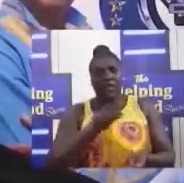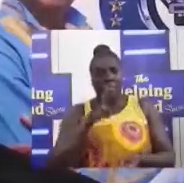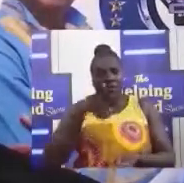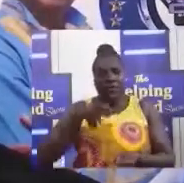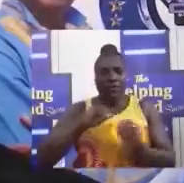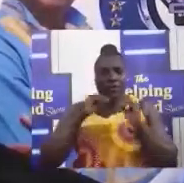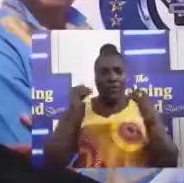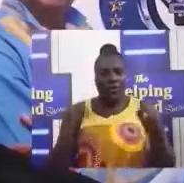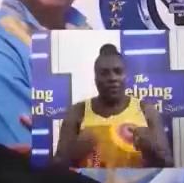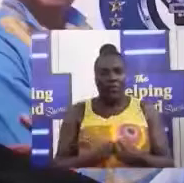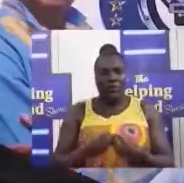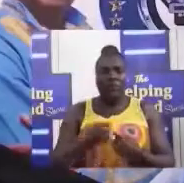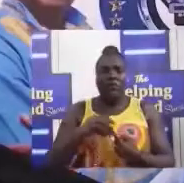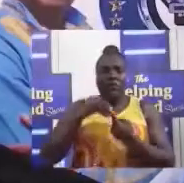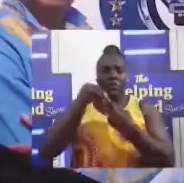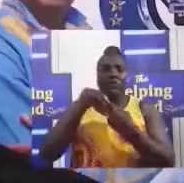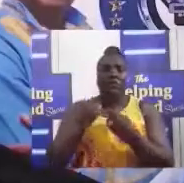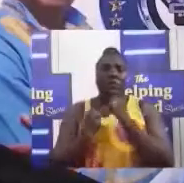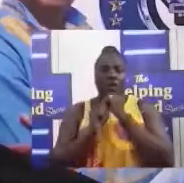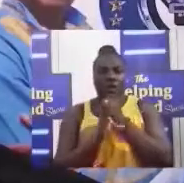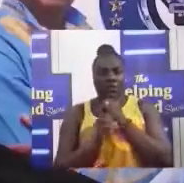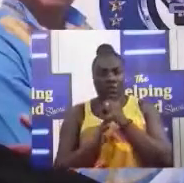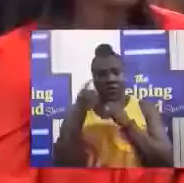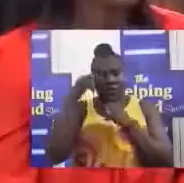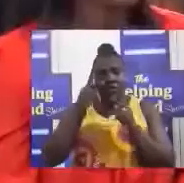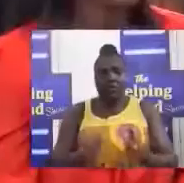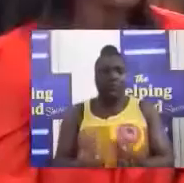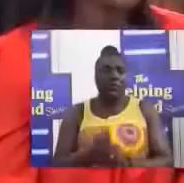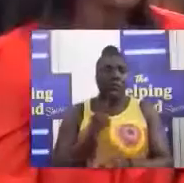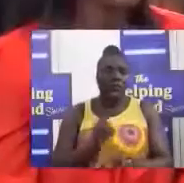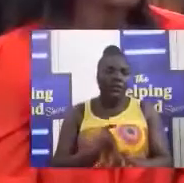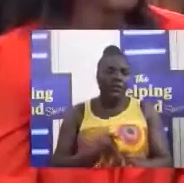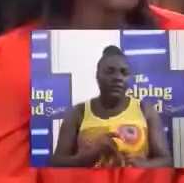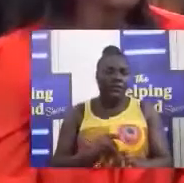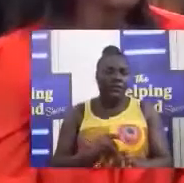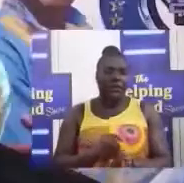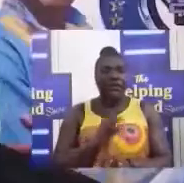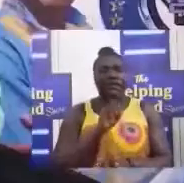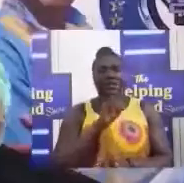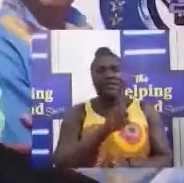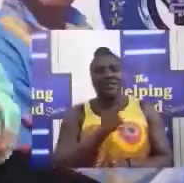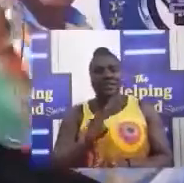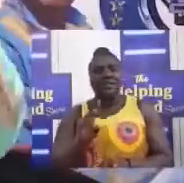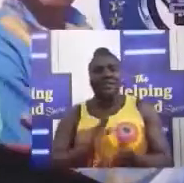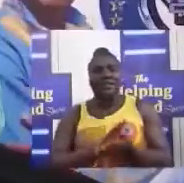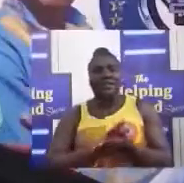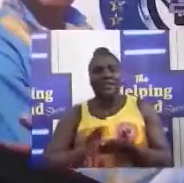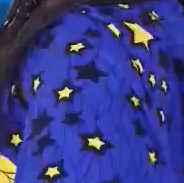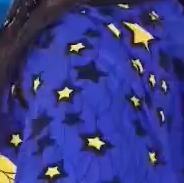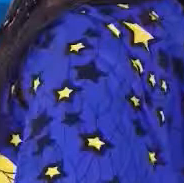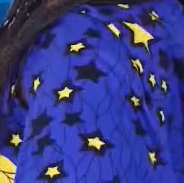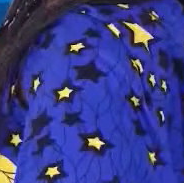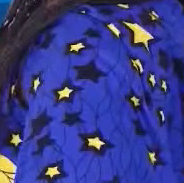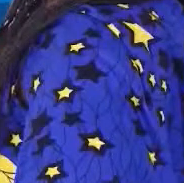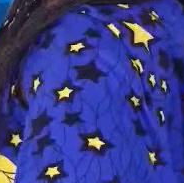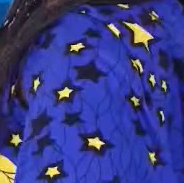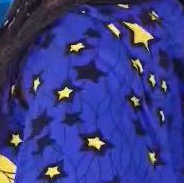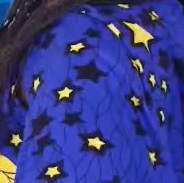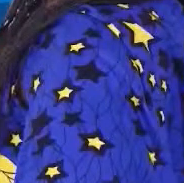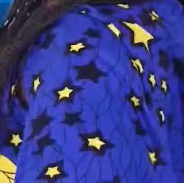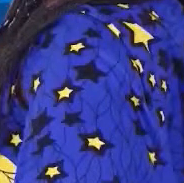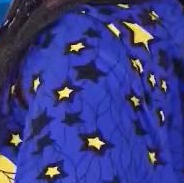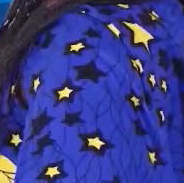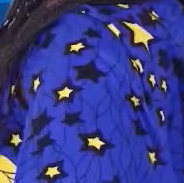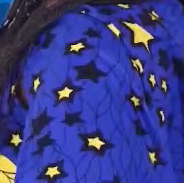supporting H4P organization's special advocacy for persons with disability. DV Cleaners!